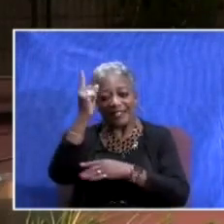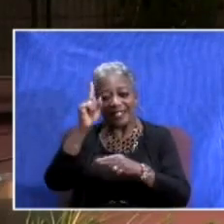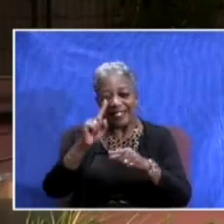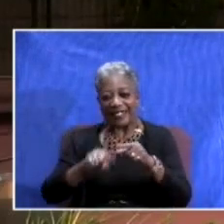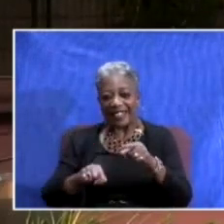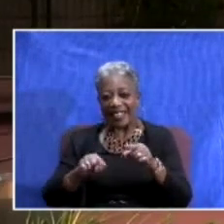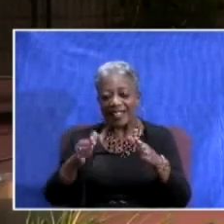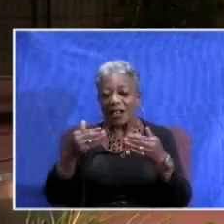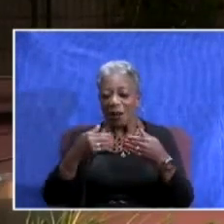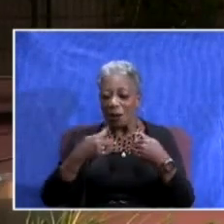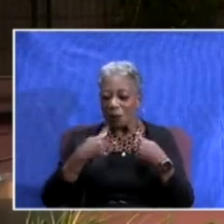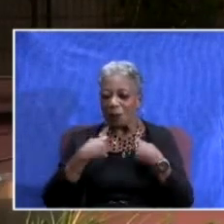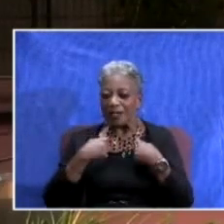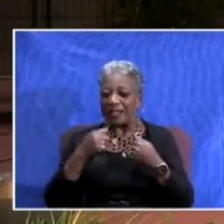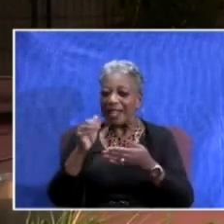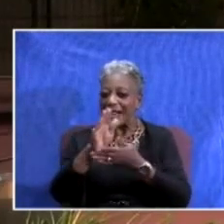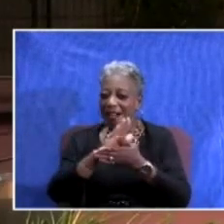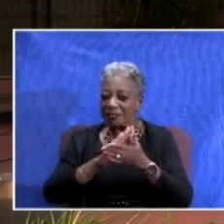of a storm.